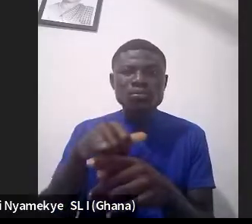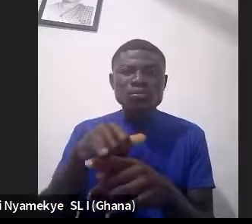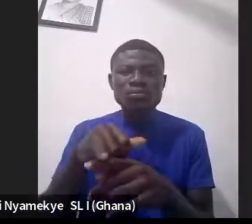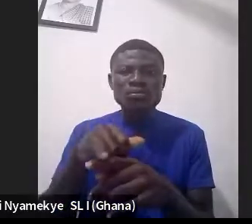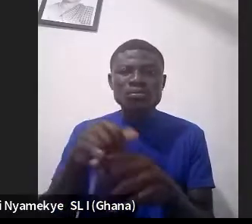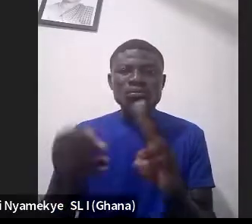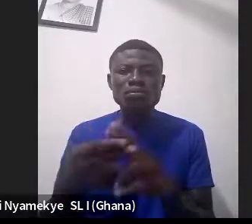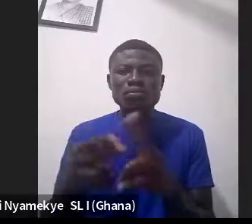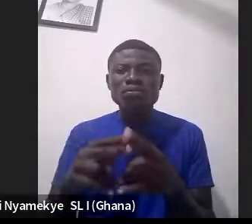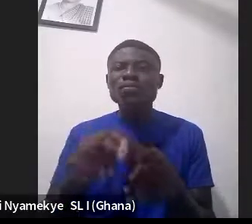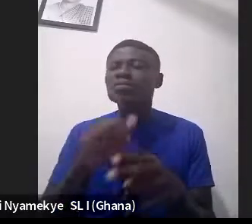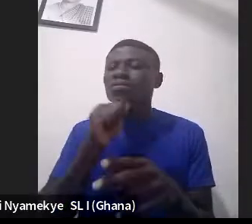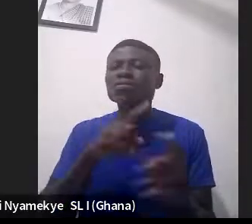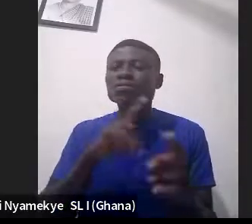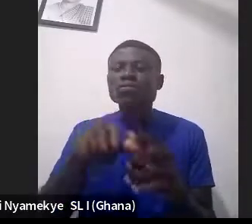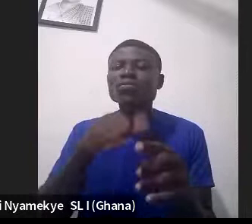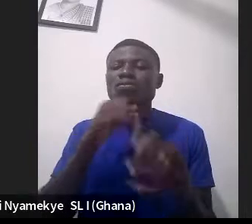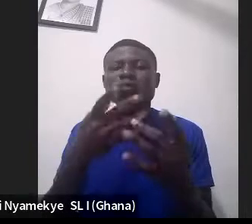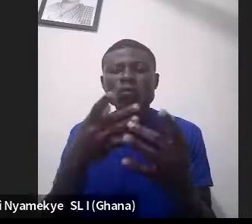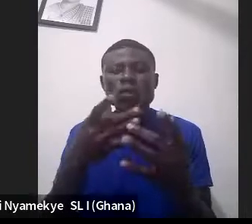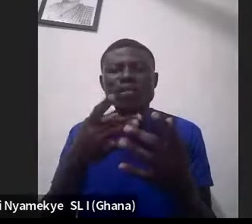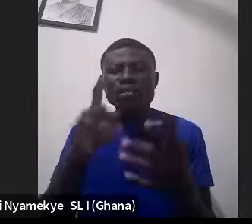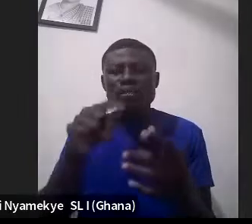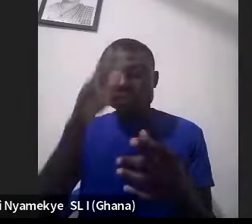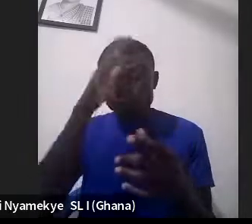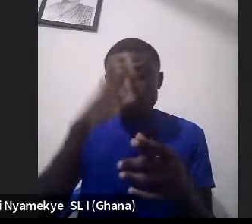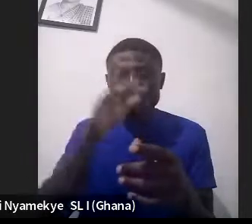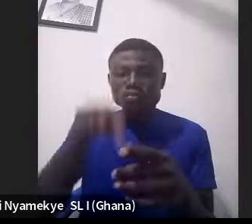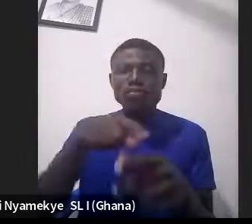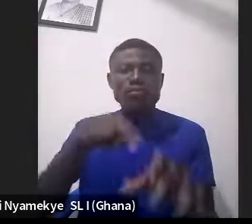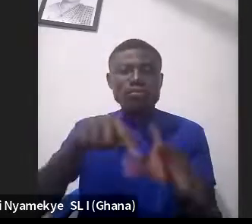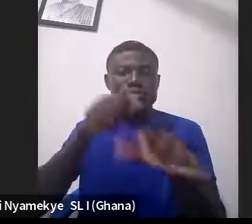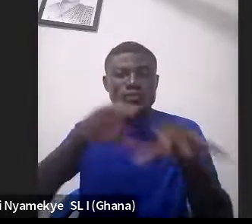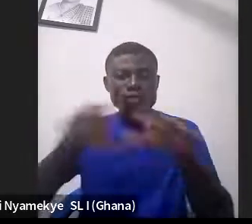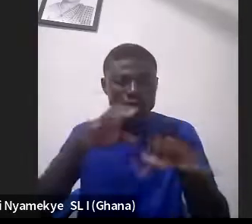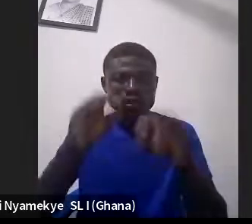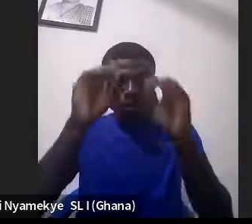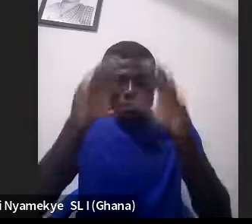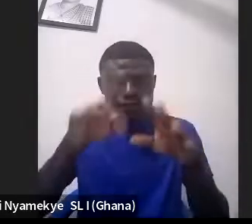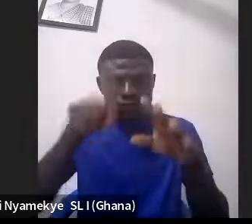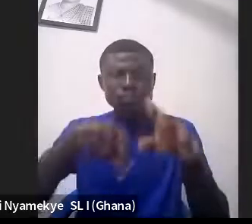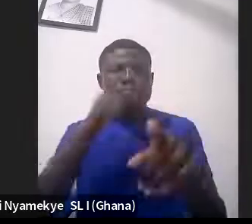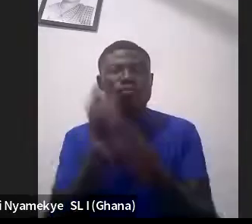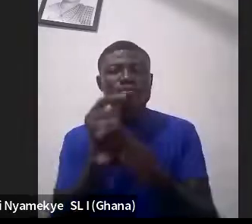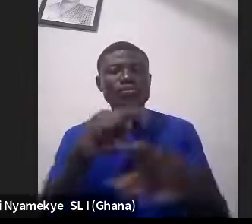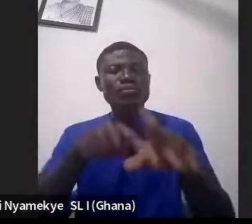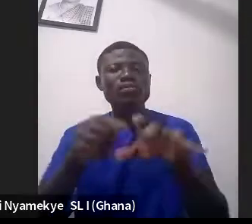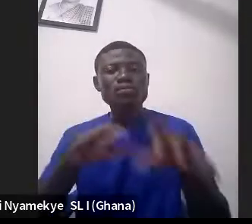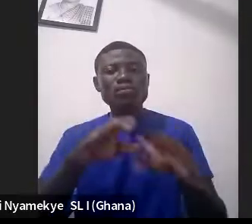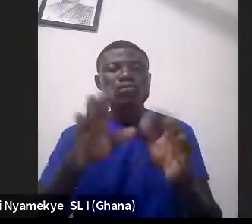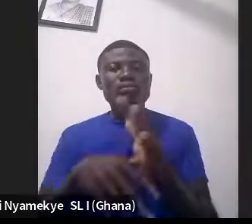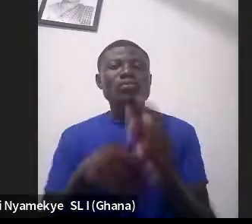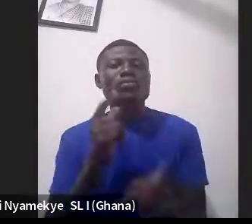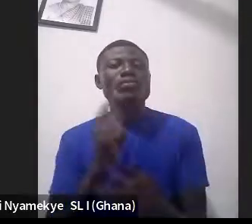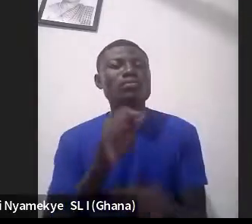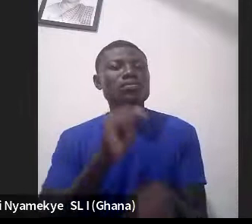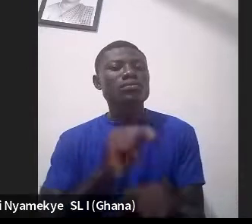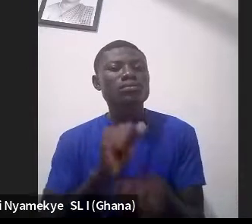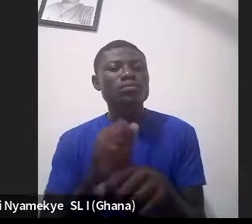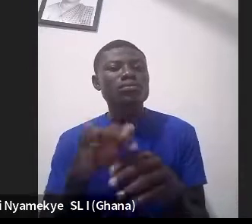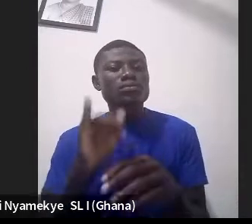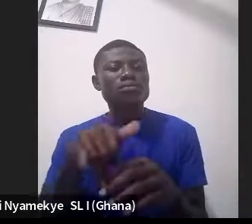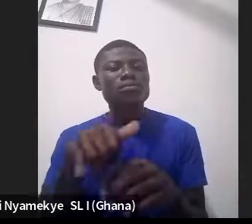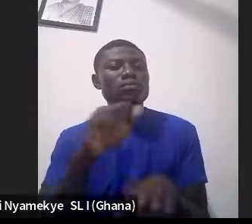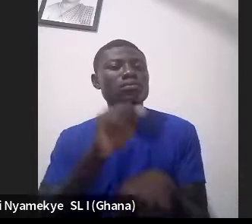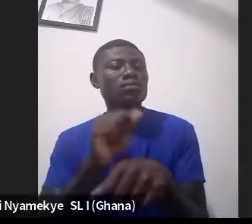advice. Do not wait and see. Parents, go with your gut. Teachers, if they can get that intervention,